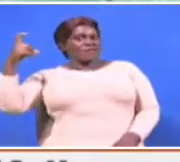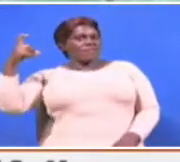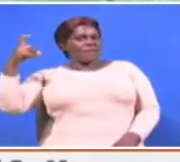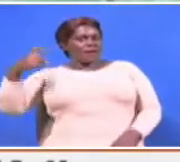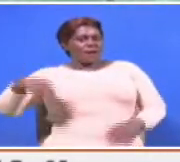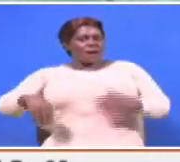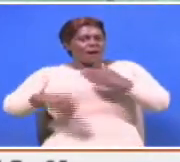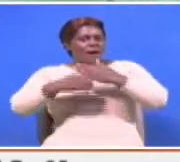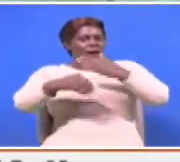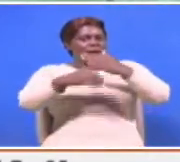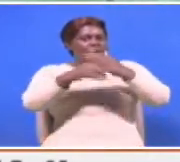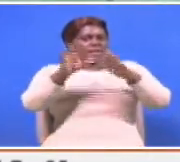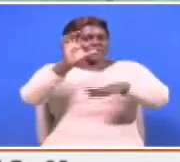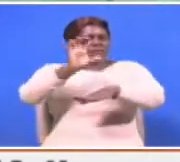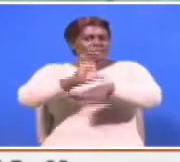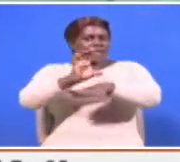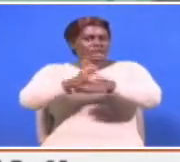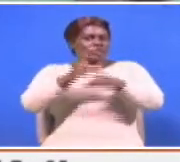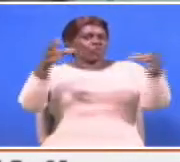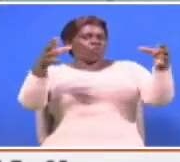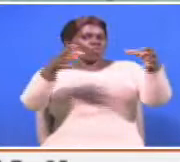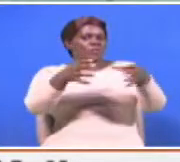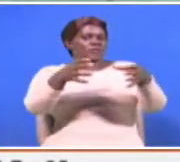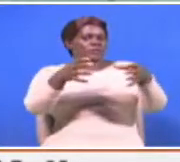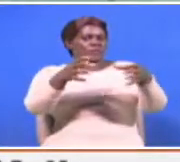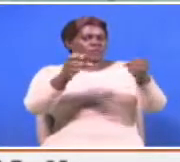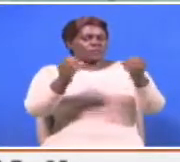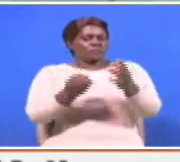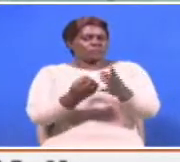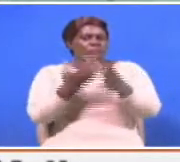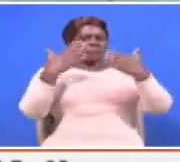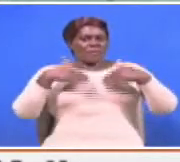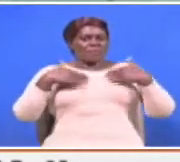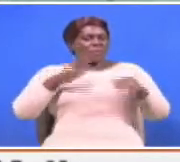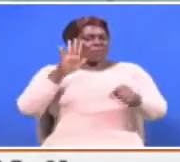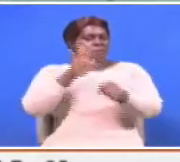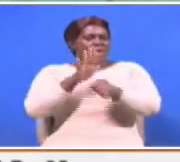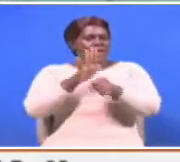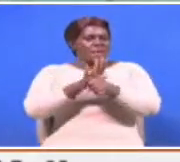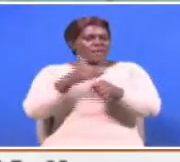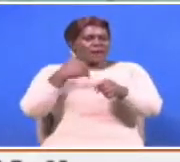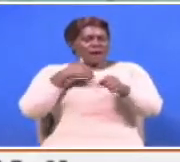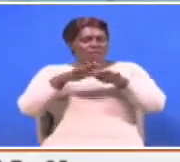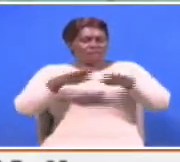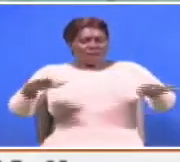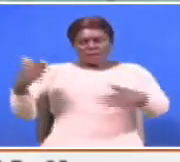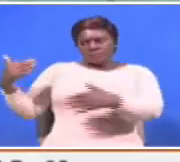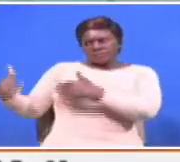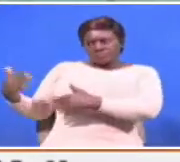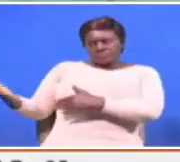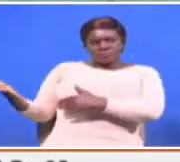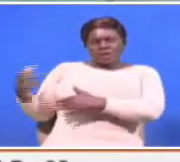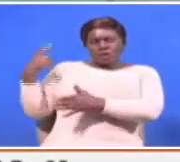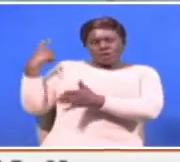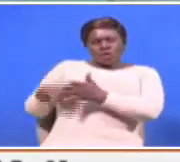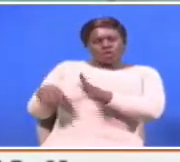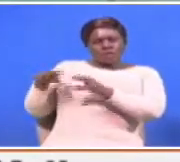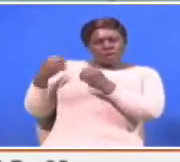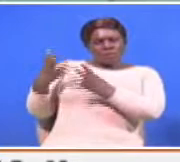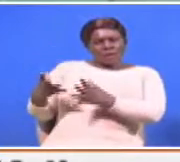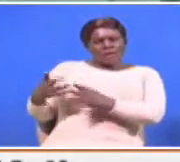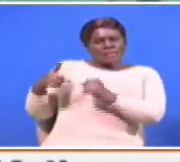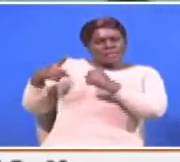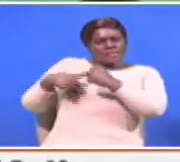extending the church community with the growing numbers. So we had a land nearby and it was costing for